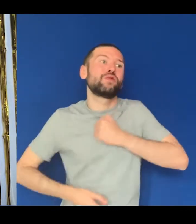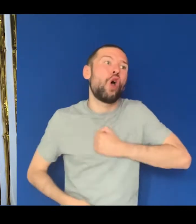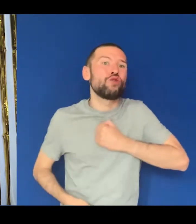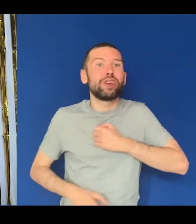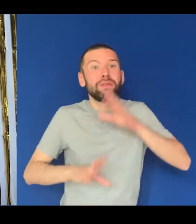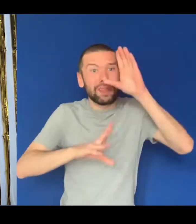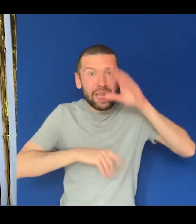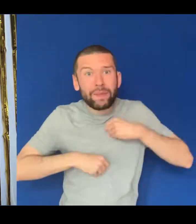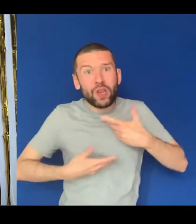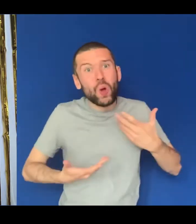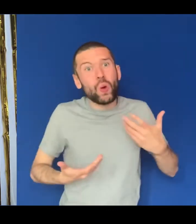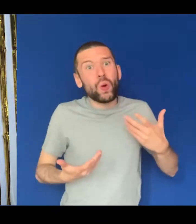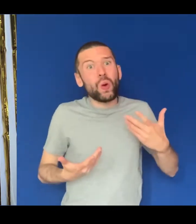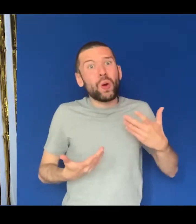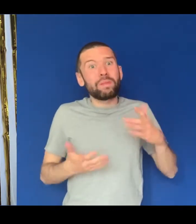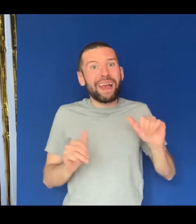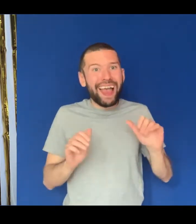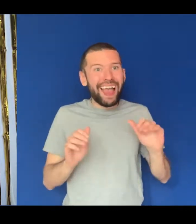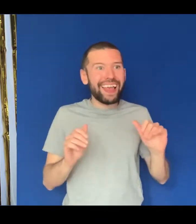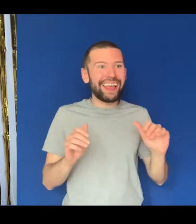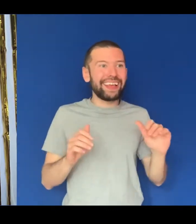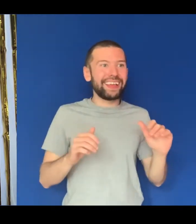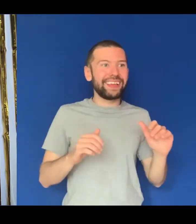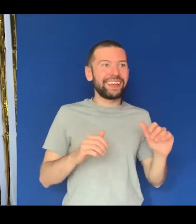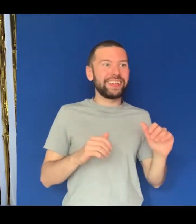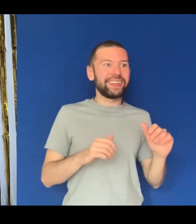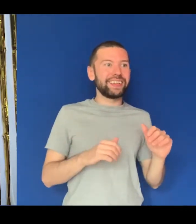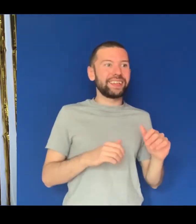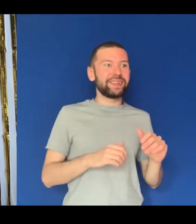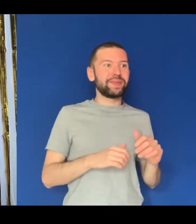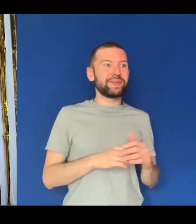know. Bye.